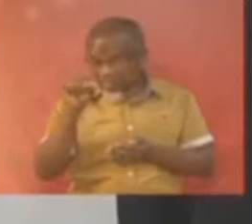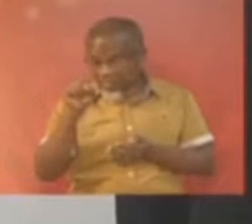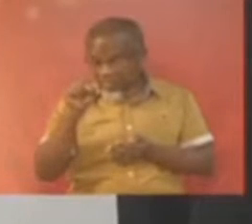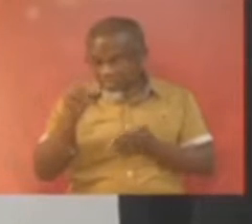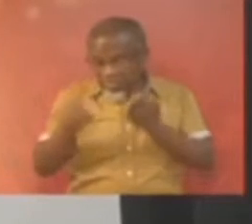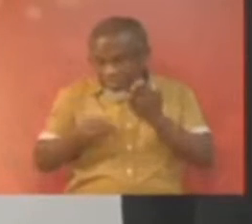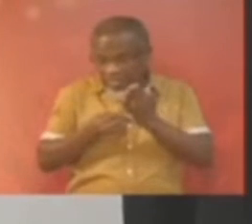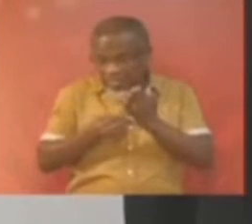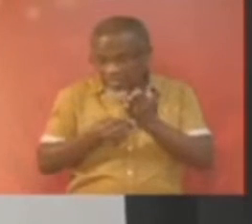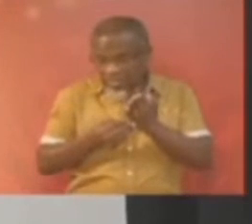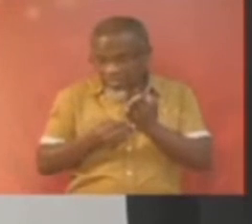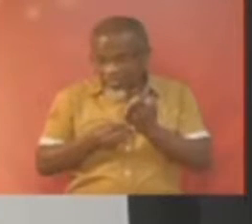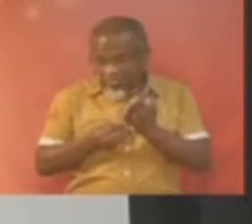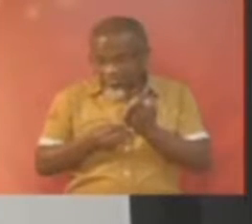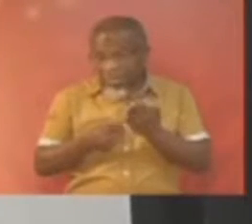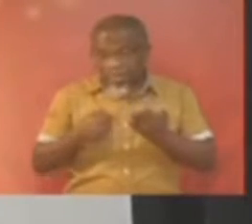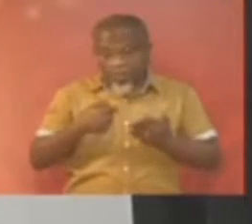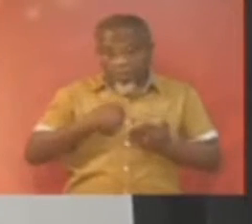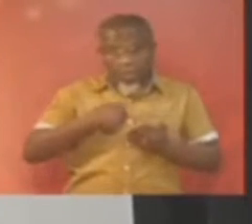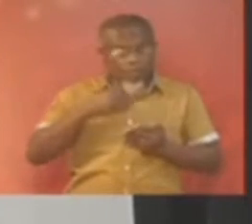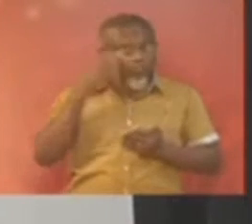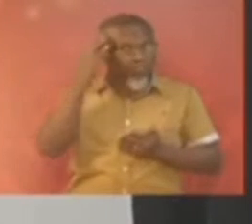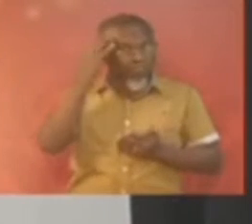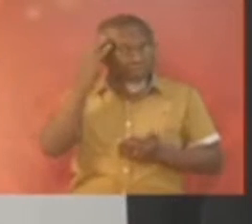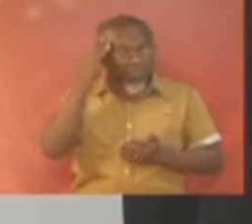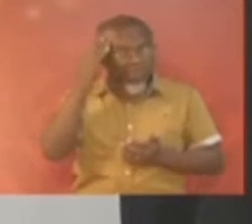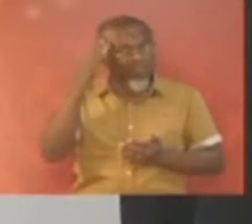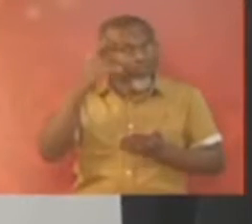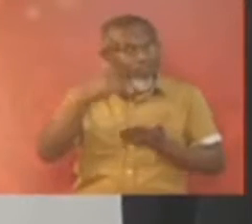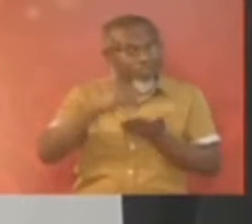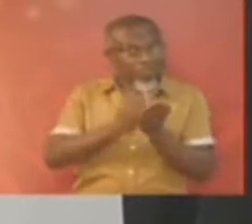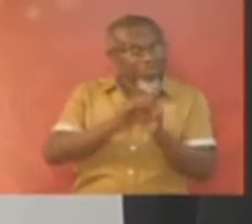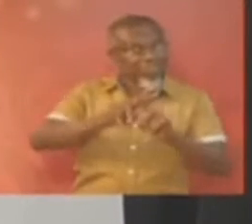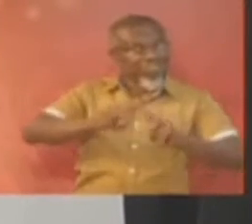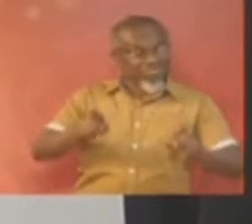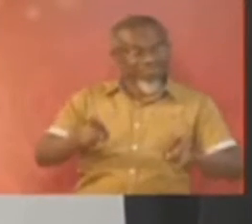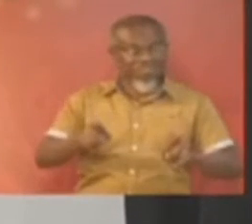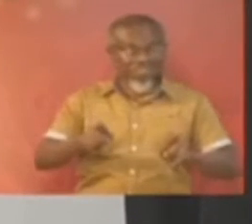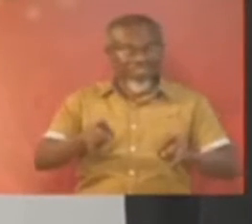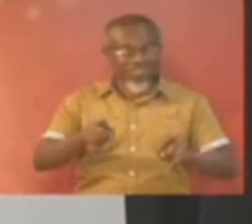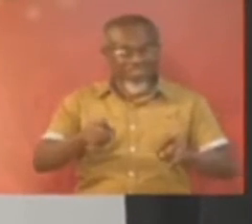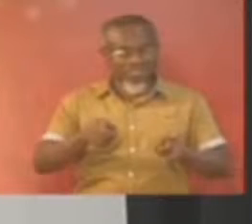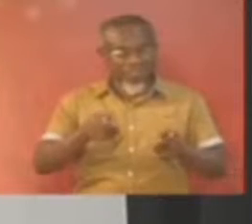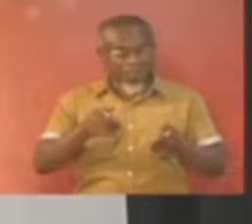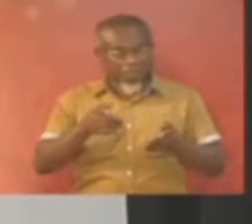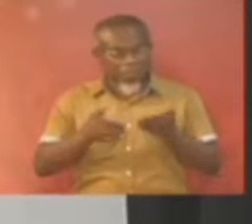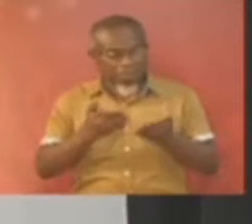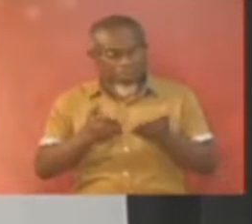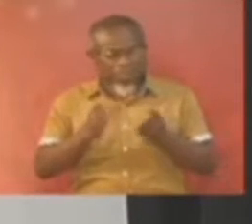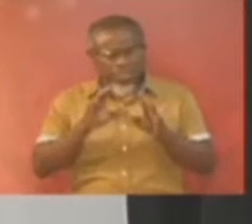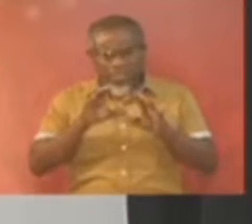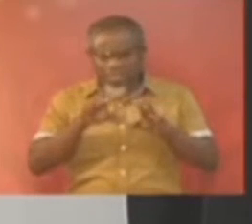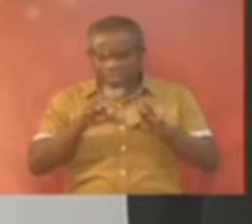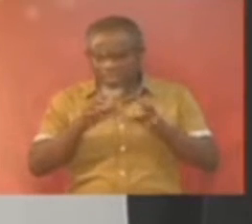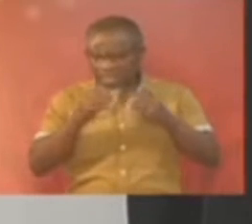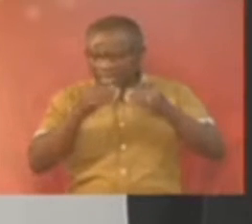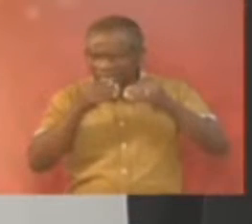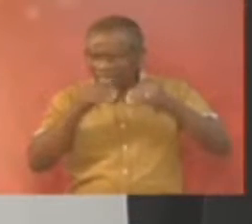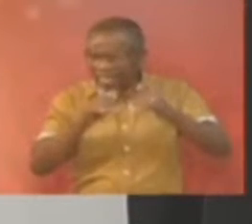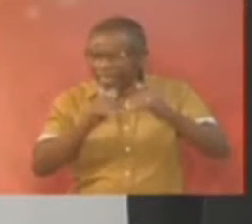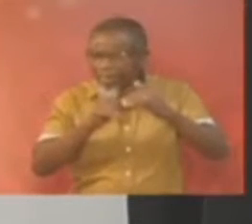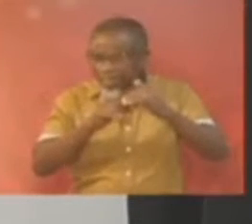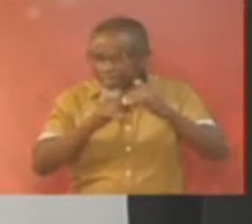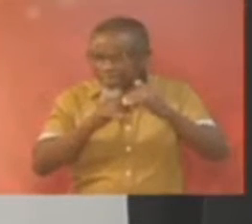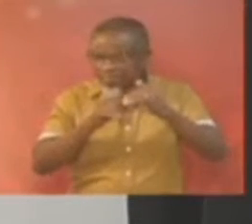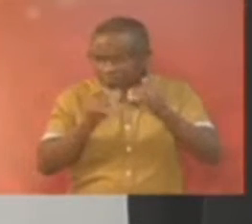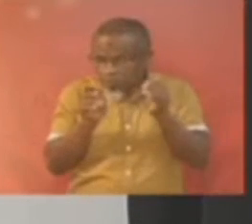My concern is that we continue to focus on probably the smallest source of introduction and spread and